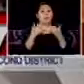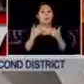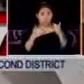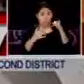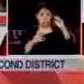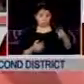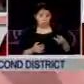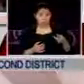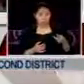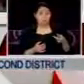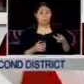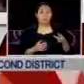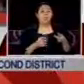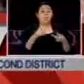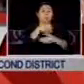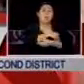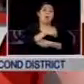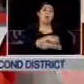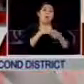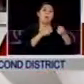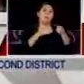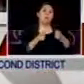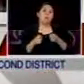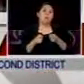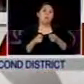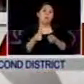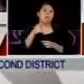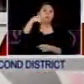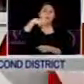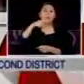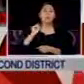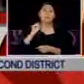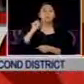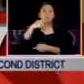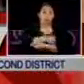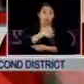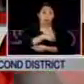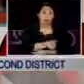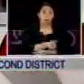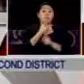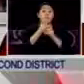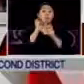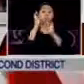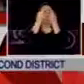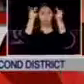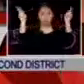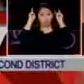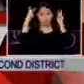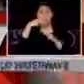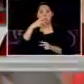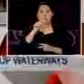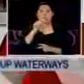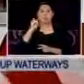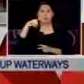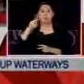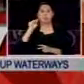representative of Philippine Savings Bank, Katipunan Branch, Katipunan Avenue, Loyola Heights, Quezon City, is commanded to bring before the Senate